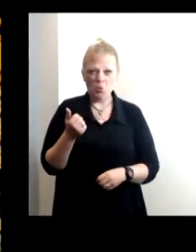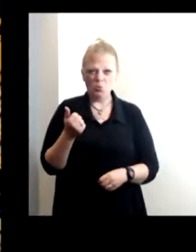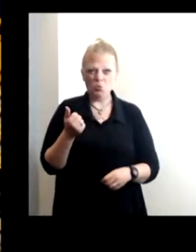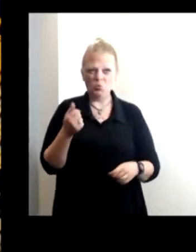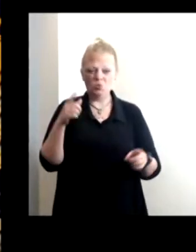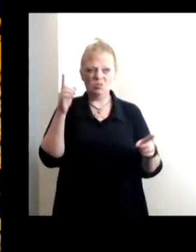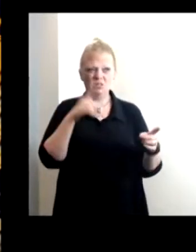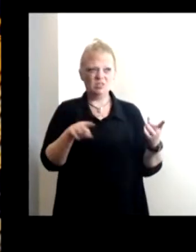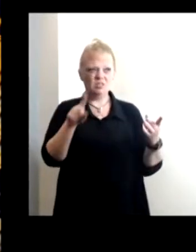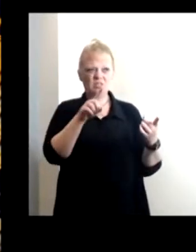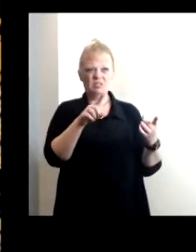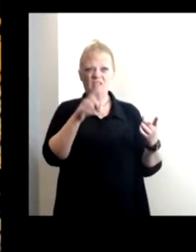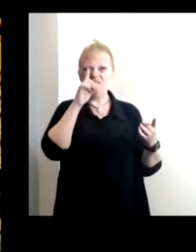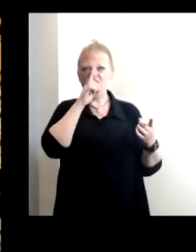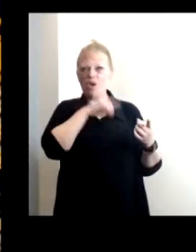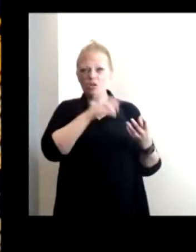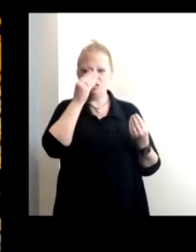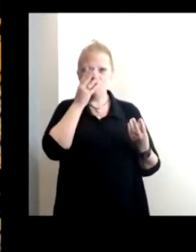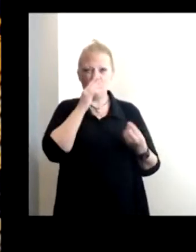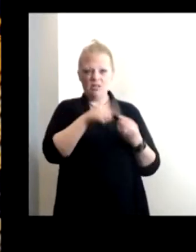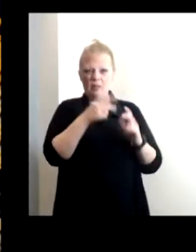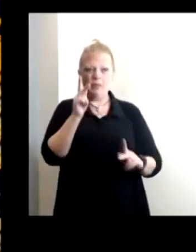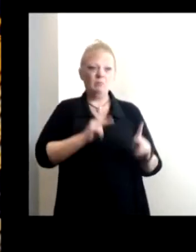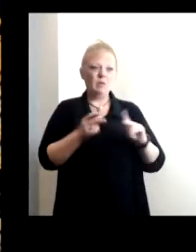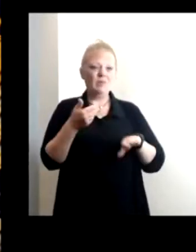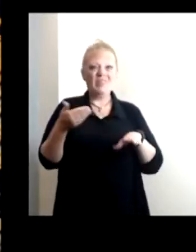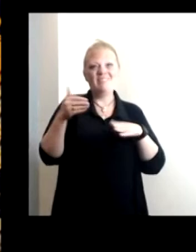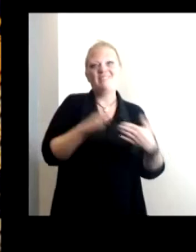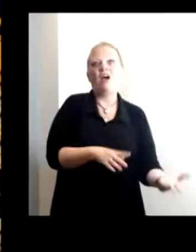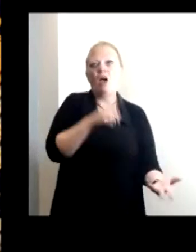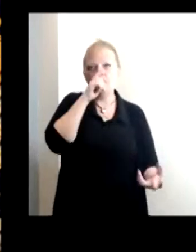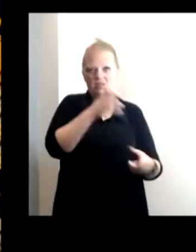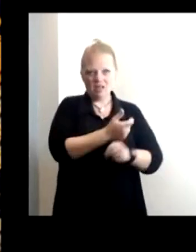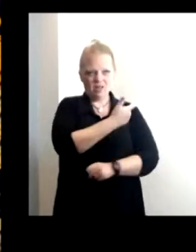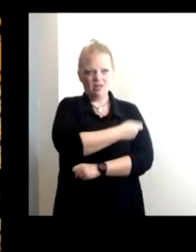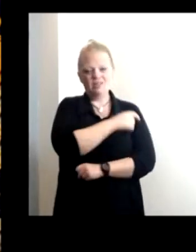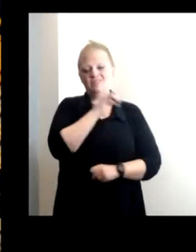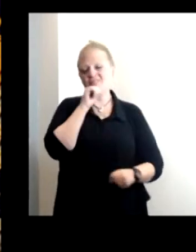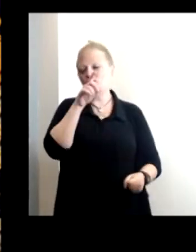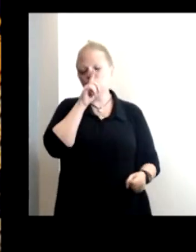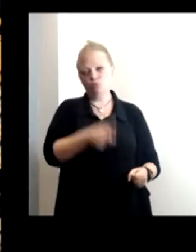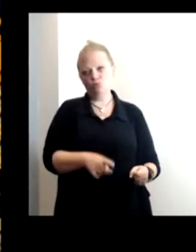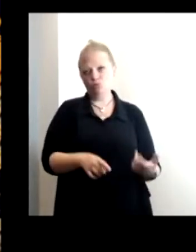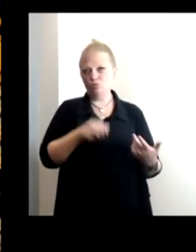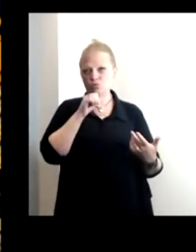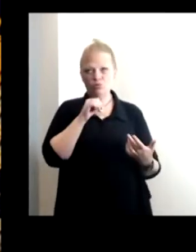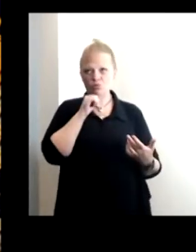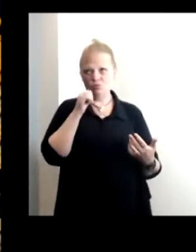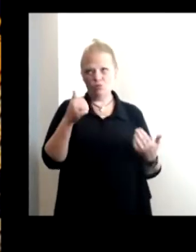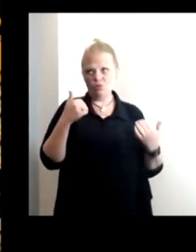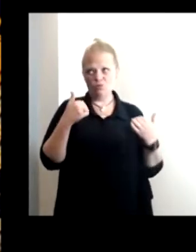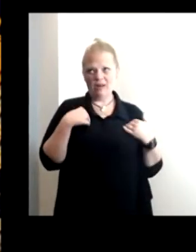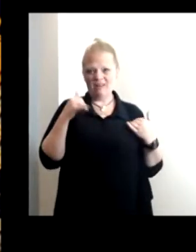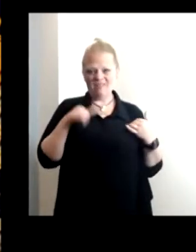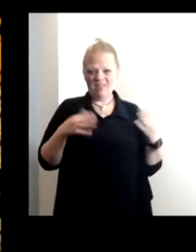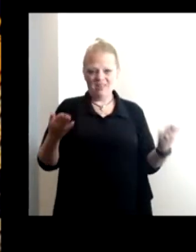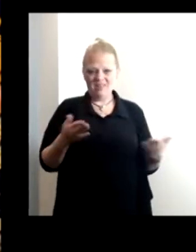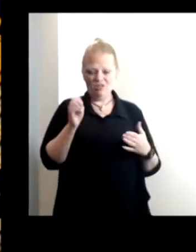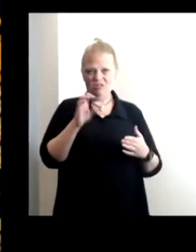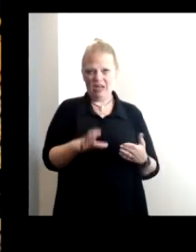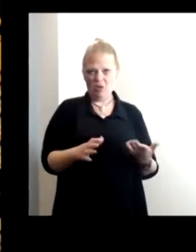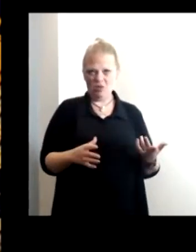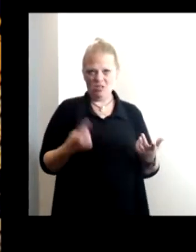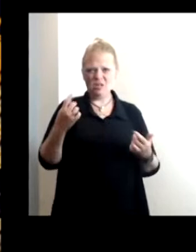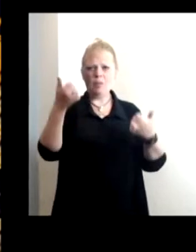out there, the false data about the individuals who've died from the vaccine, and that's not true. We don't have cases of that here in Erie County. I saw